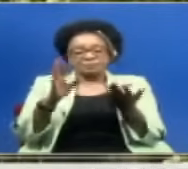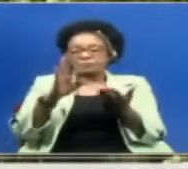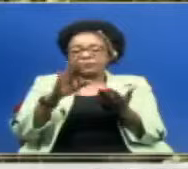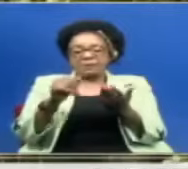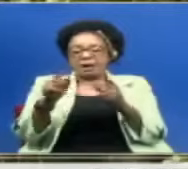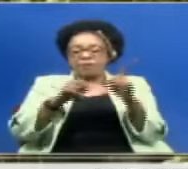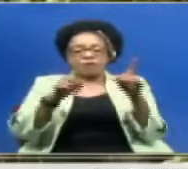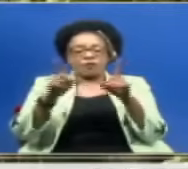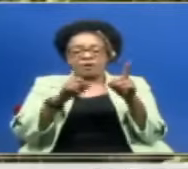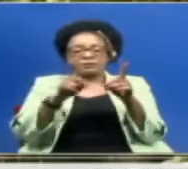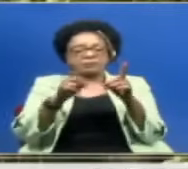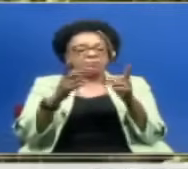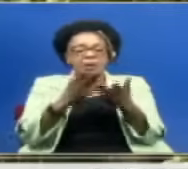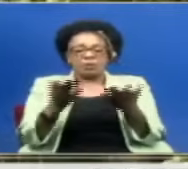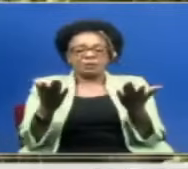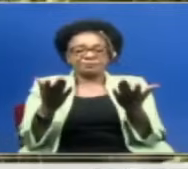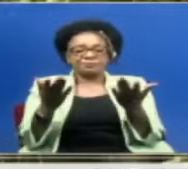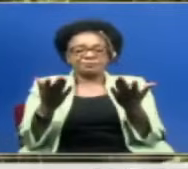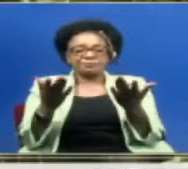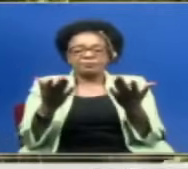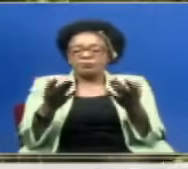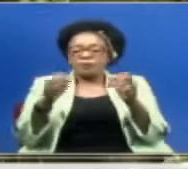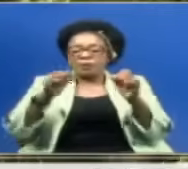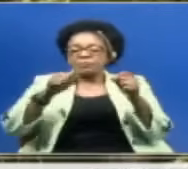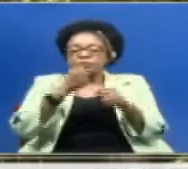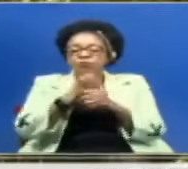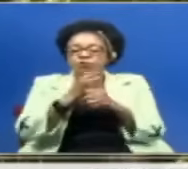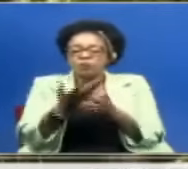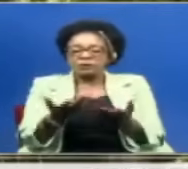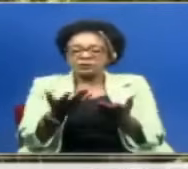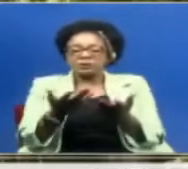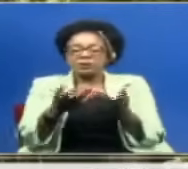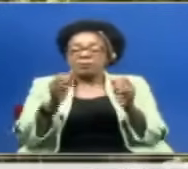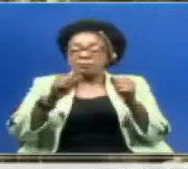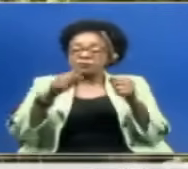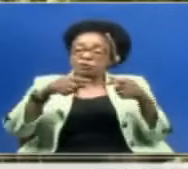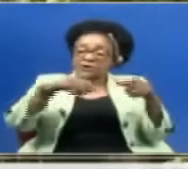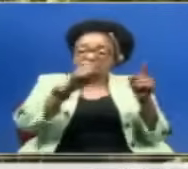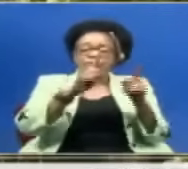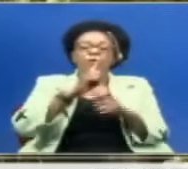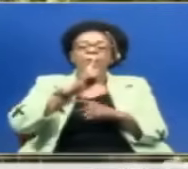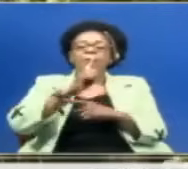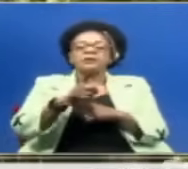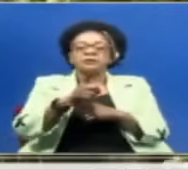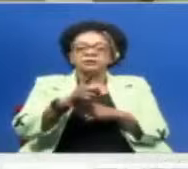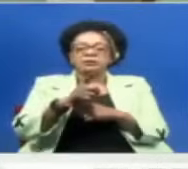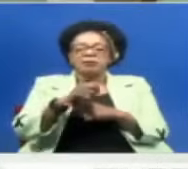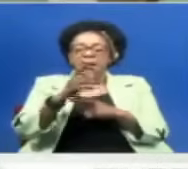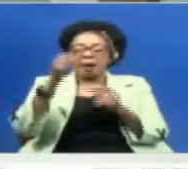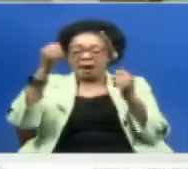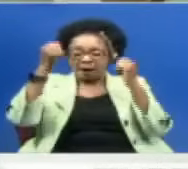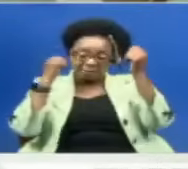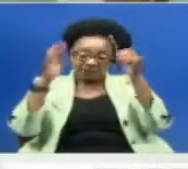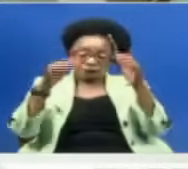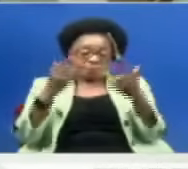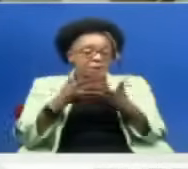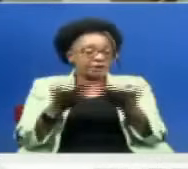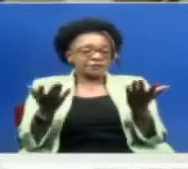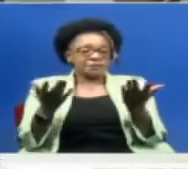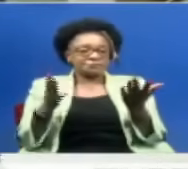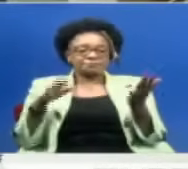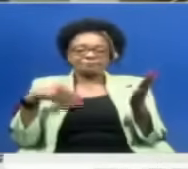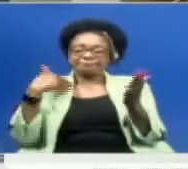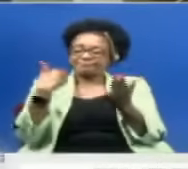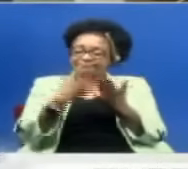power, what would he do? Would he be able to command the army from where he is? Until the president or